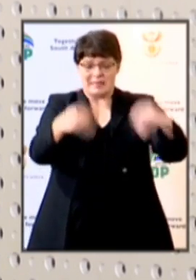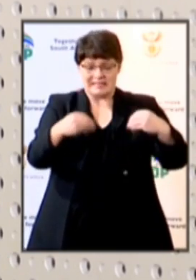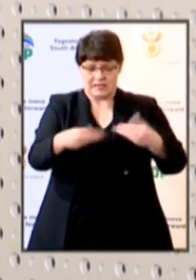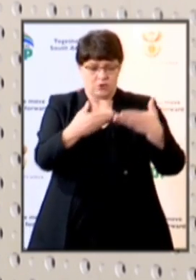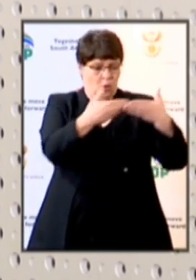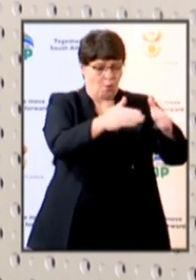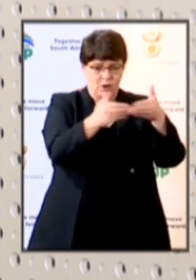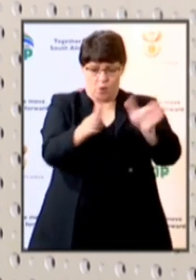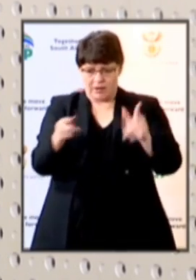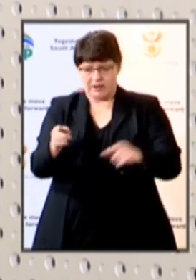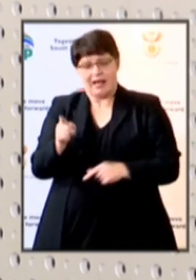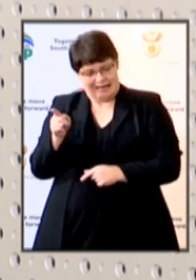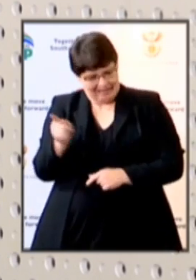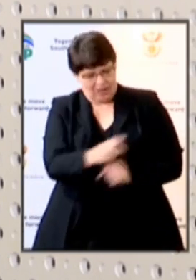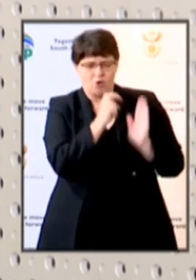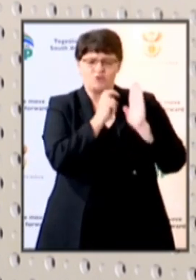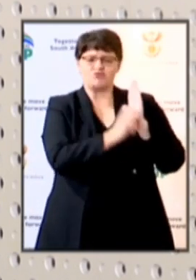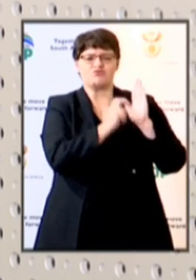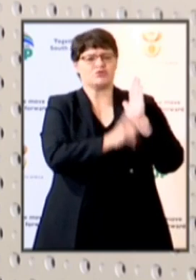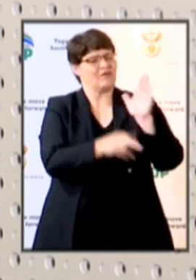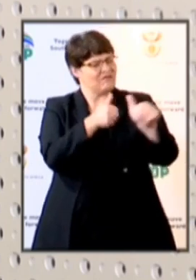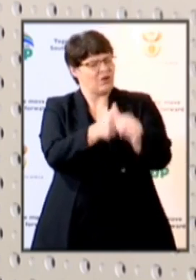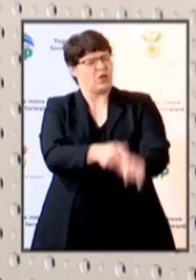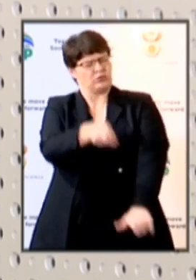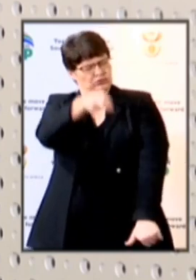observe all these health